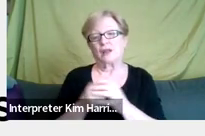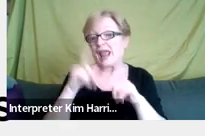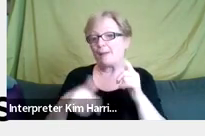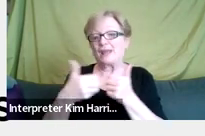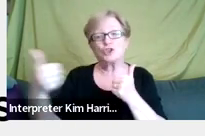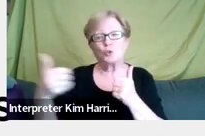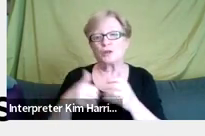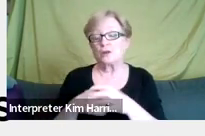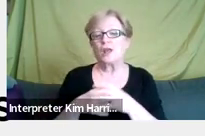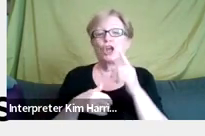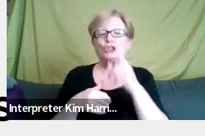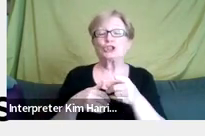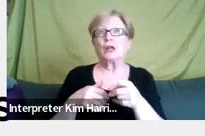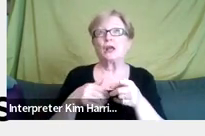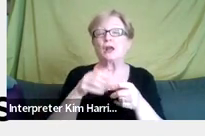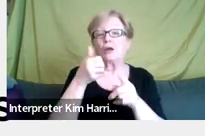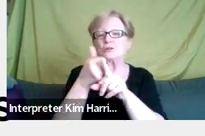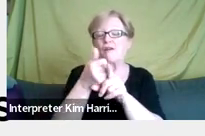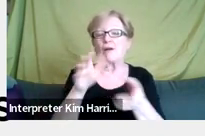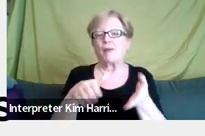She passed away in